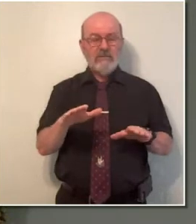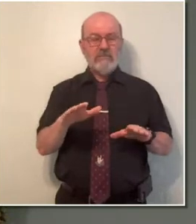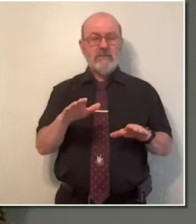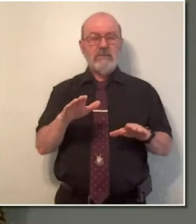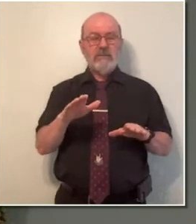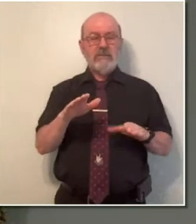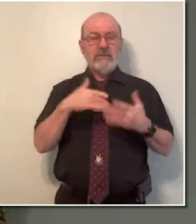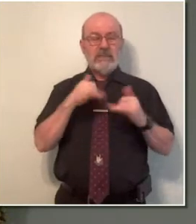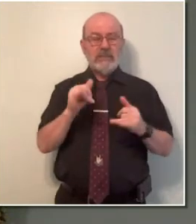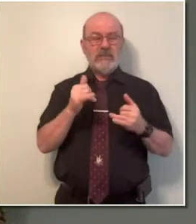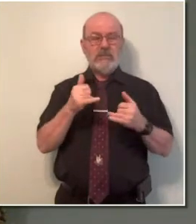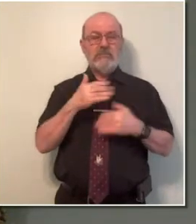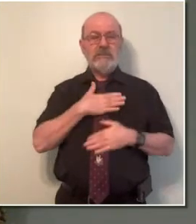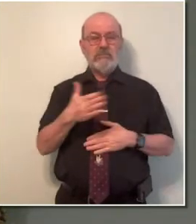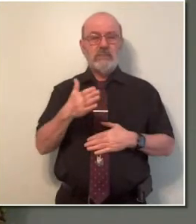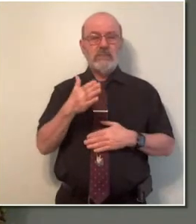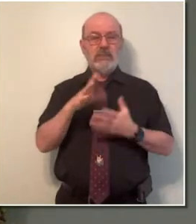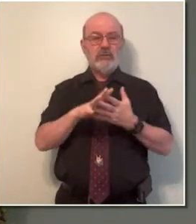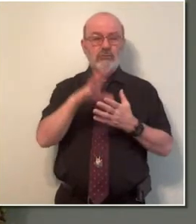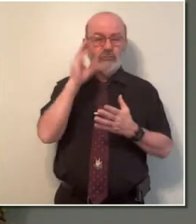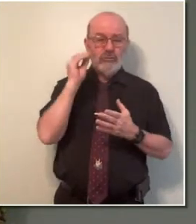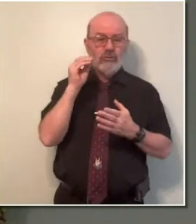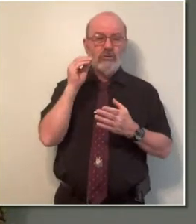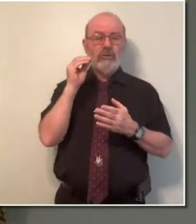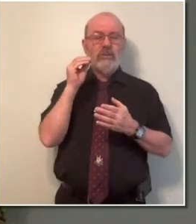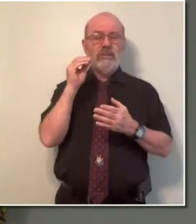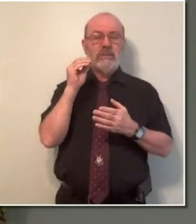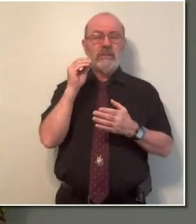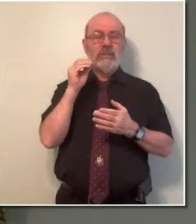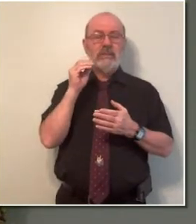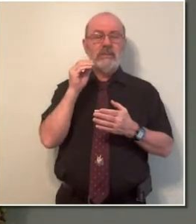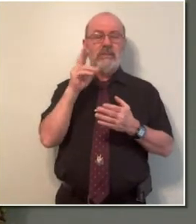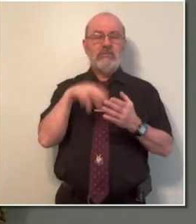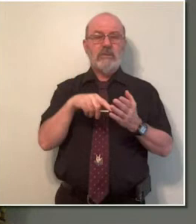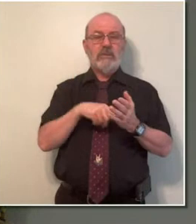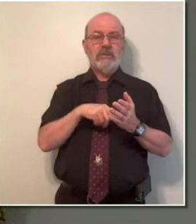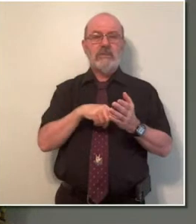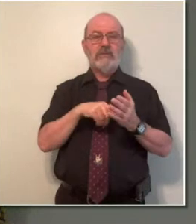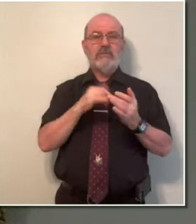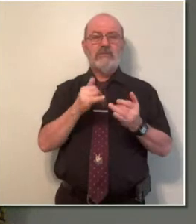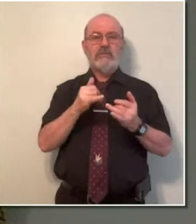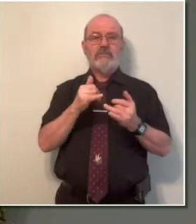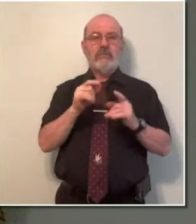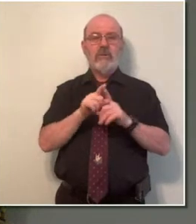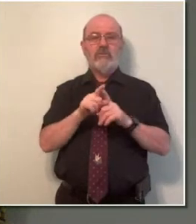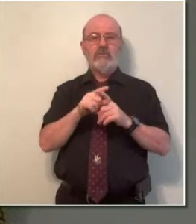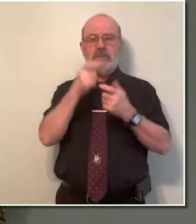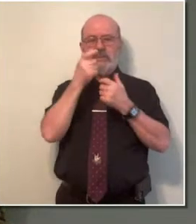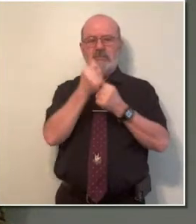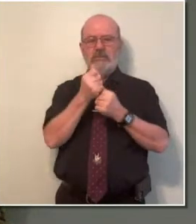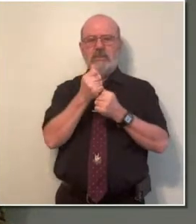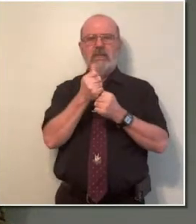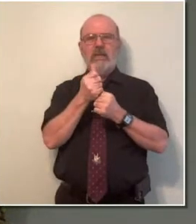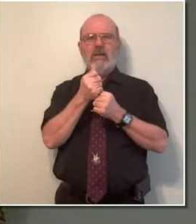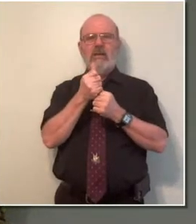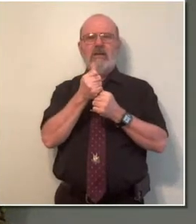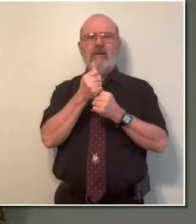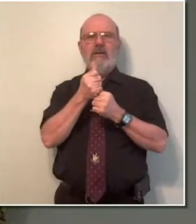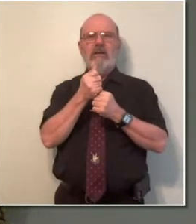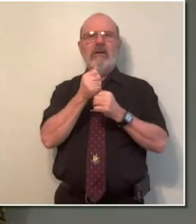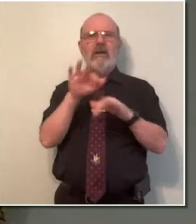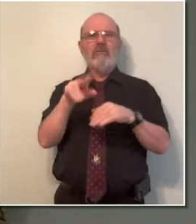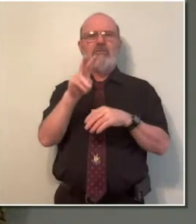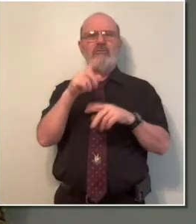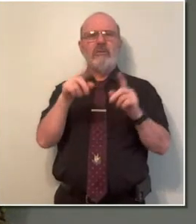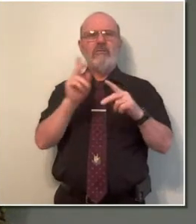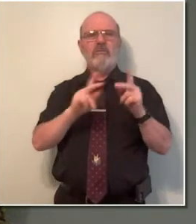be willing to be taught and to learn. In reading this today, it's interesting to see how two different people